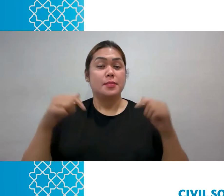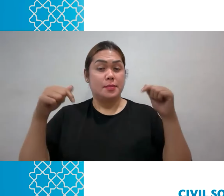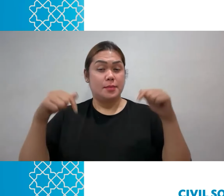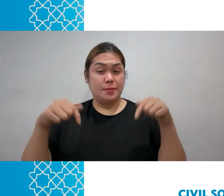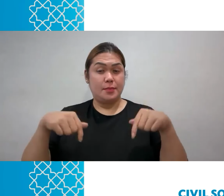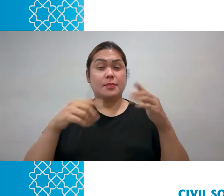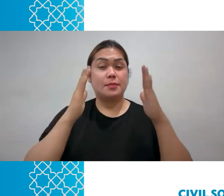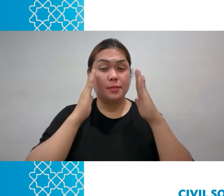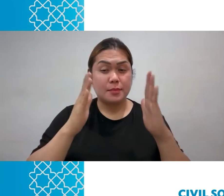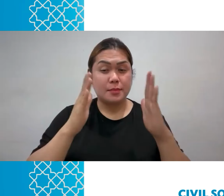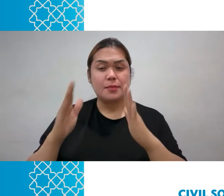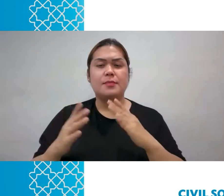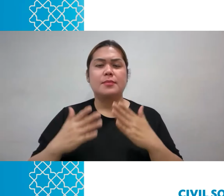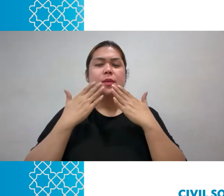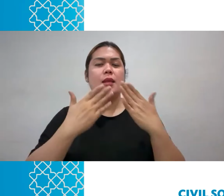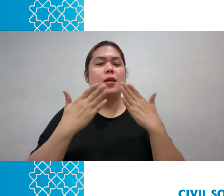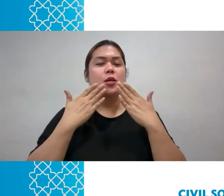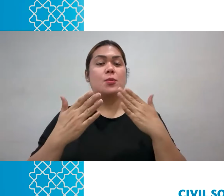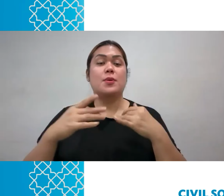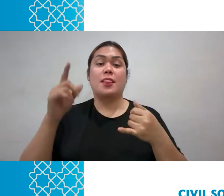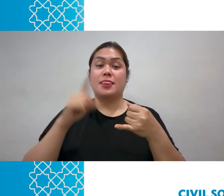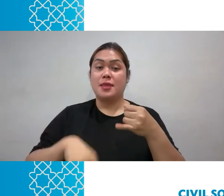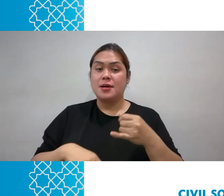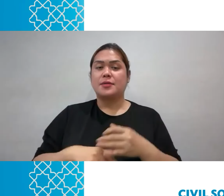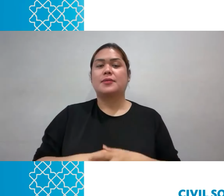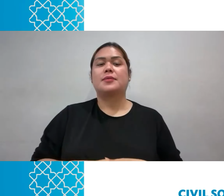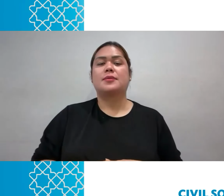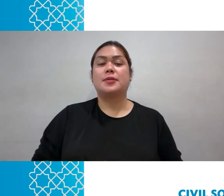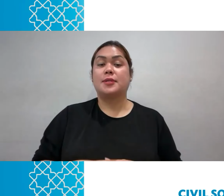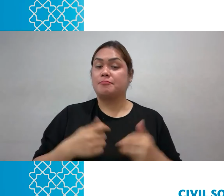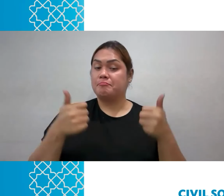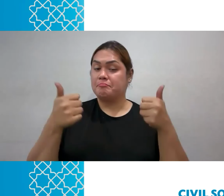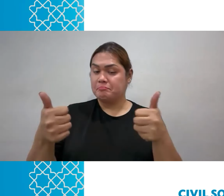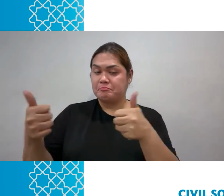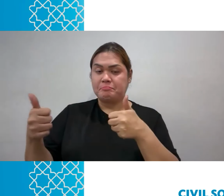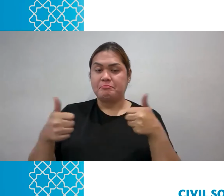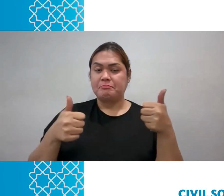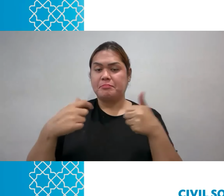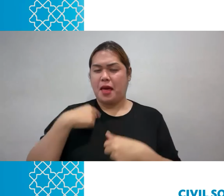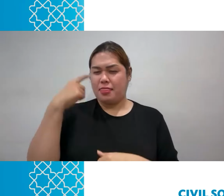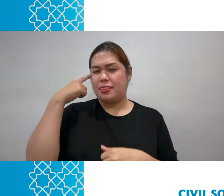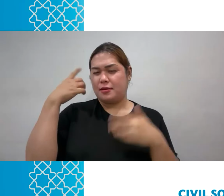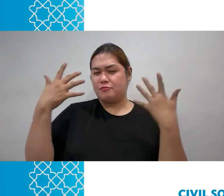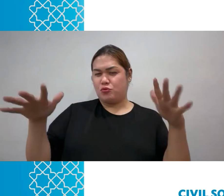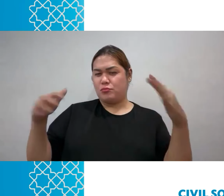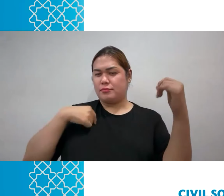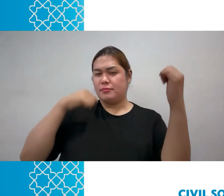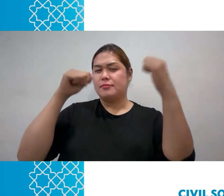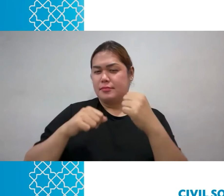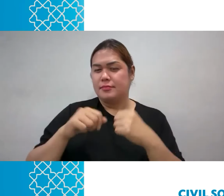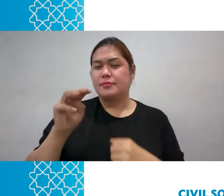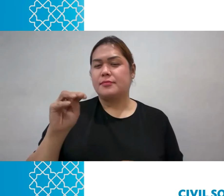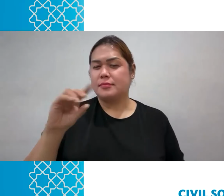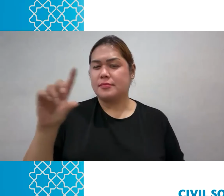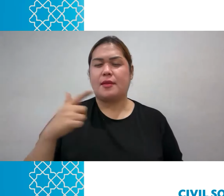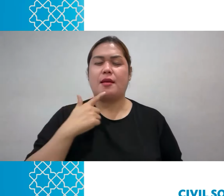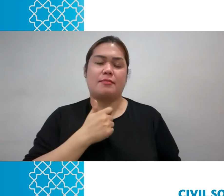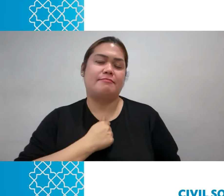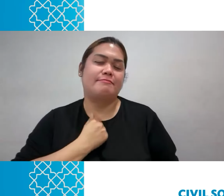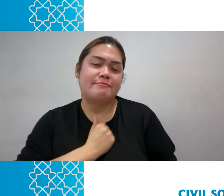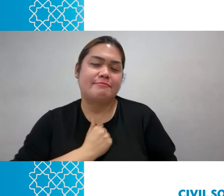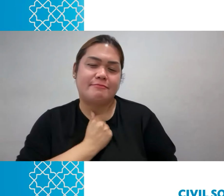And last but not least. Okay, I think I agree with Molly, with Ulfi, that we need to hear from